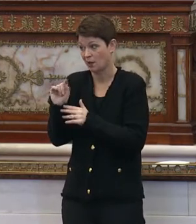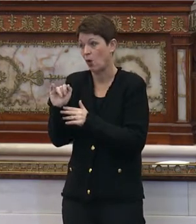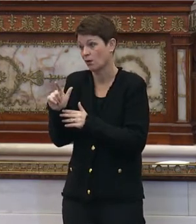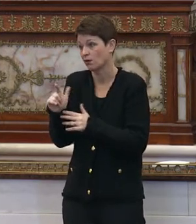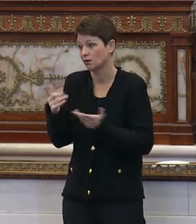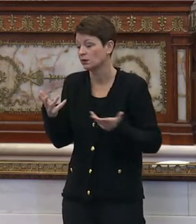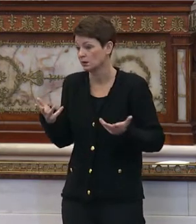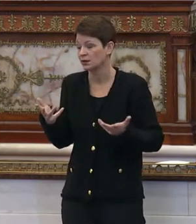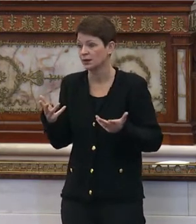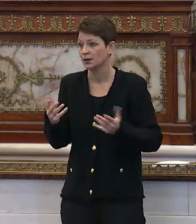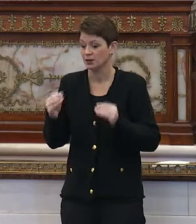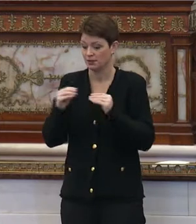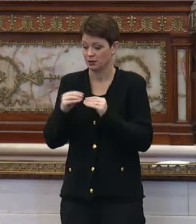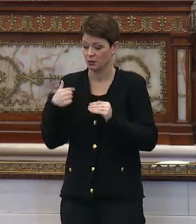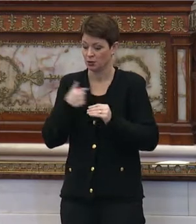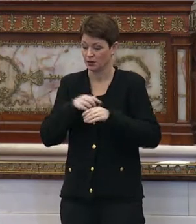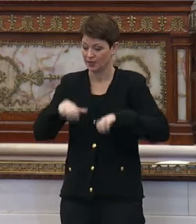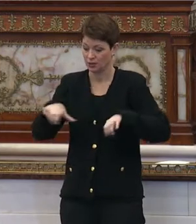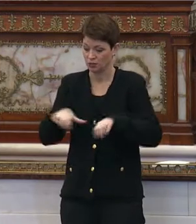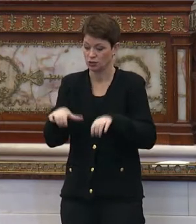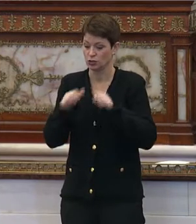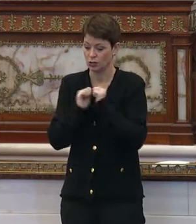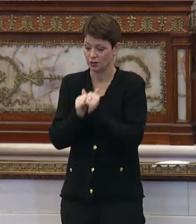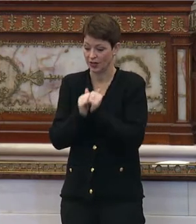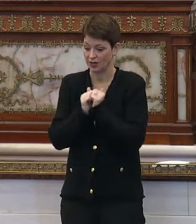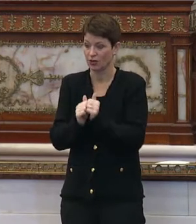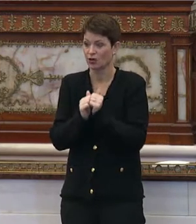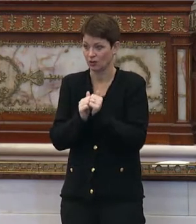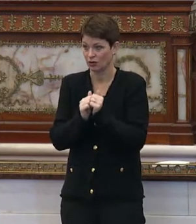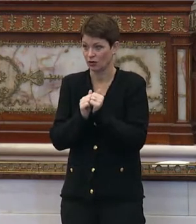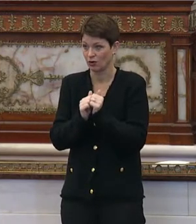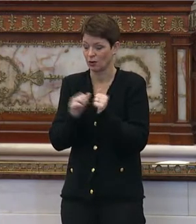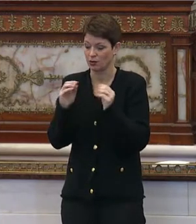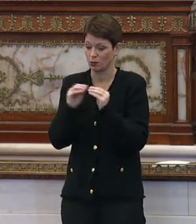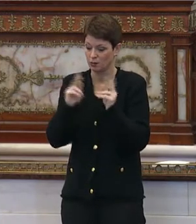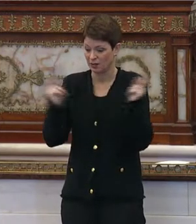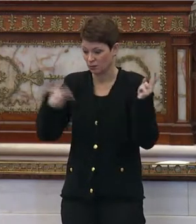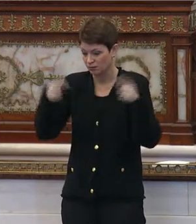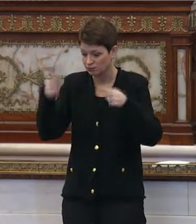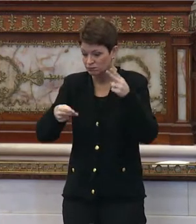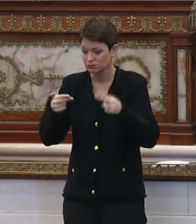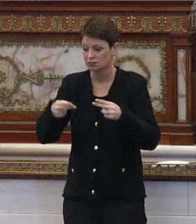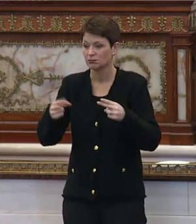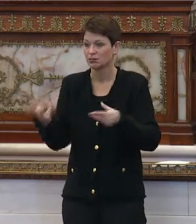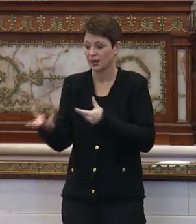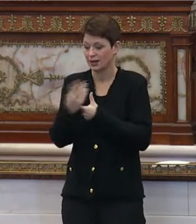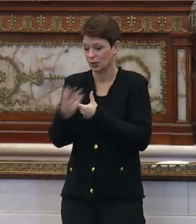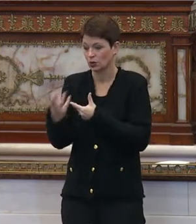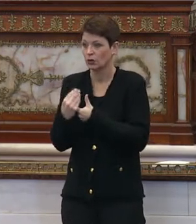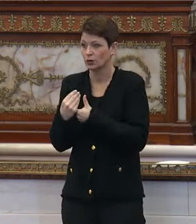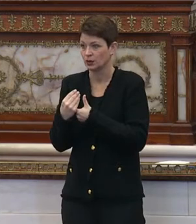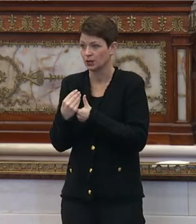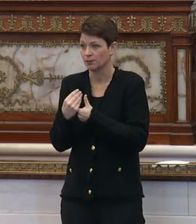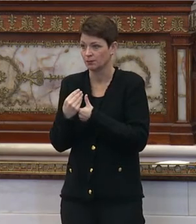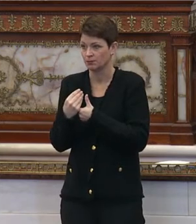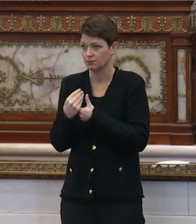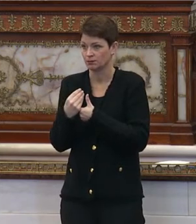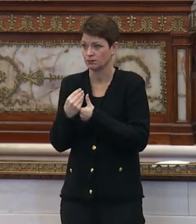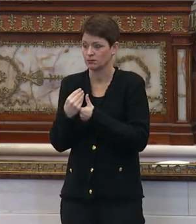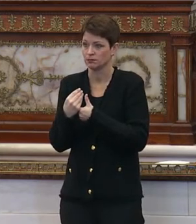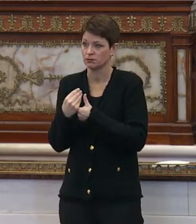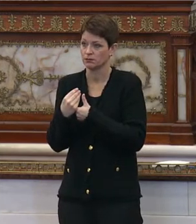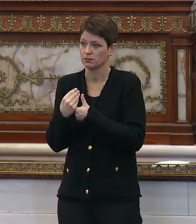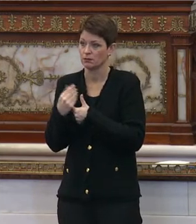so the more we can do joint ventures that you mentioned, the more we can include under